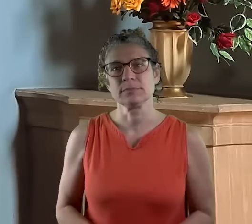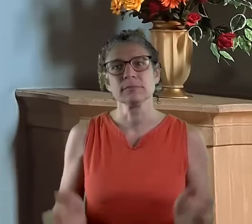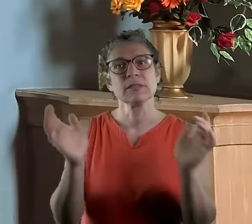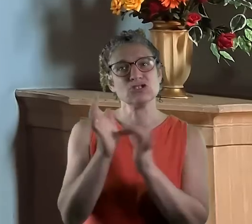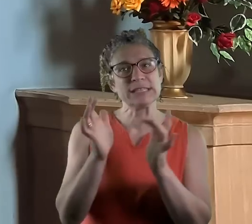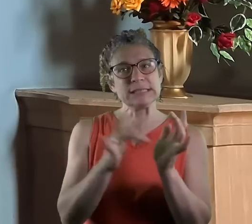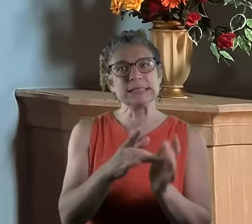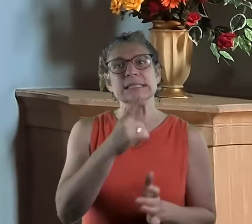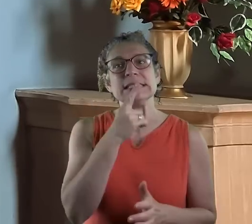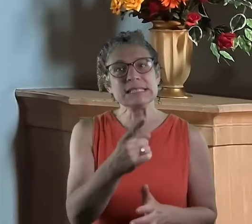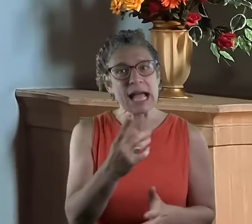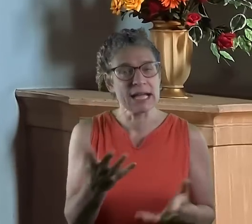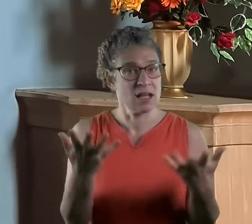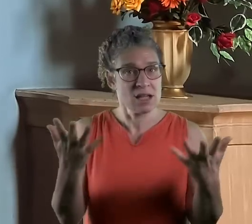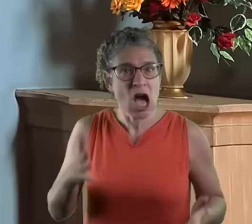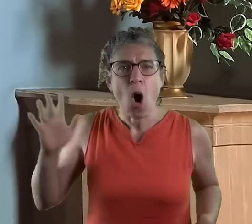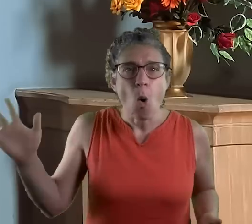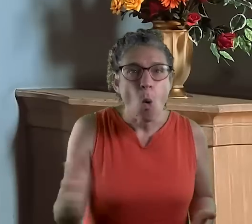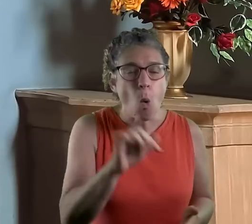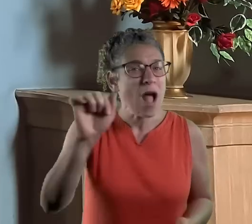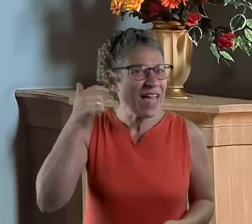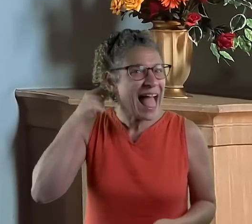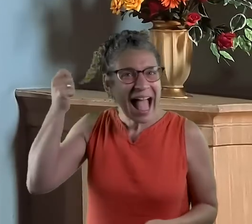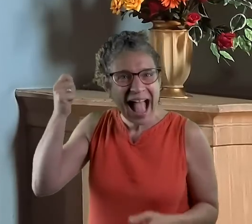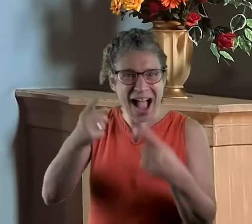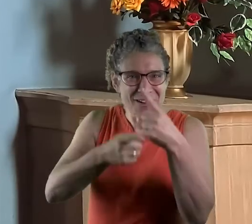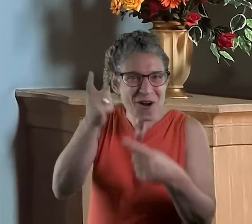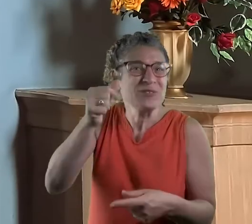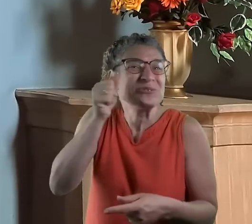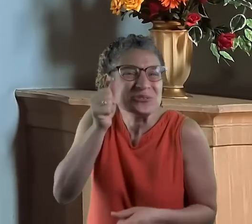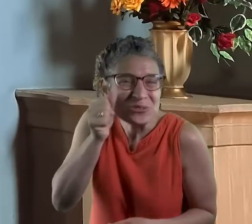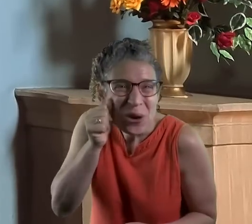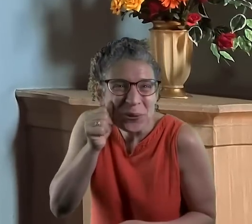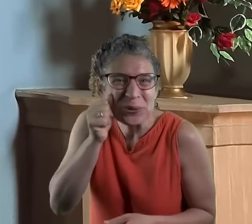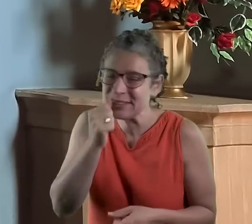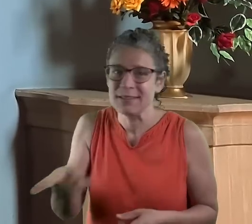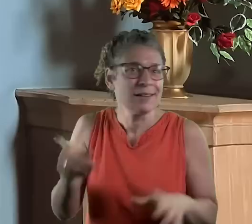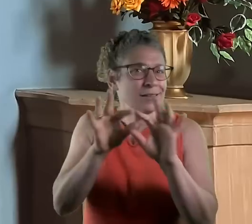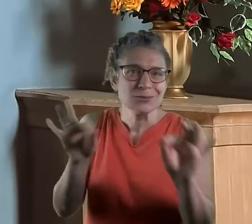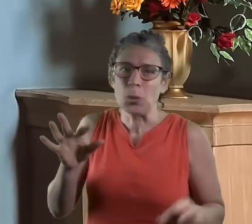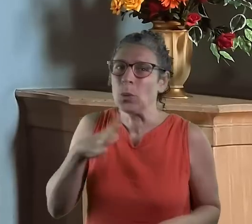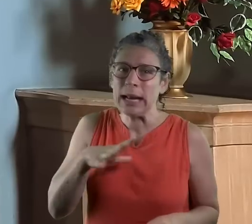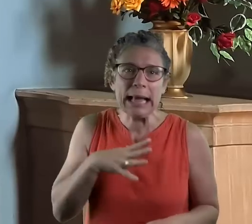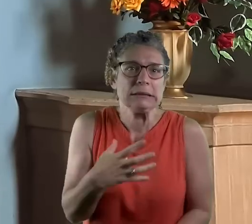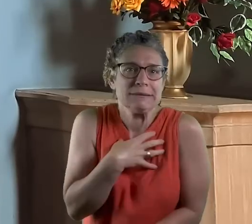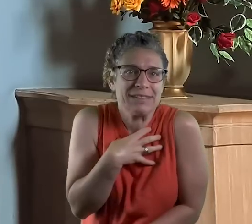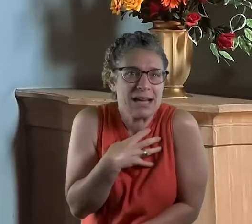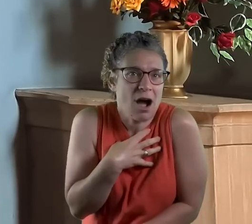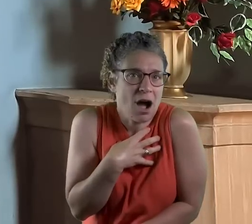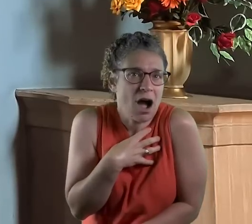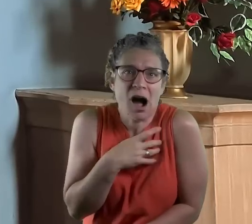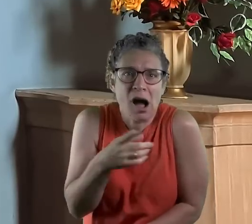He, Jesus, is saying that since every hair on their heads is counted by their Father, they do not need to